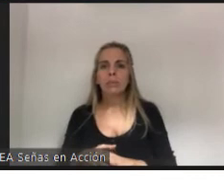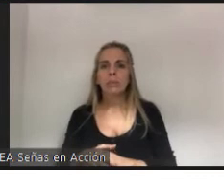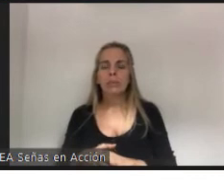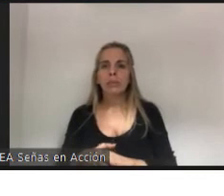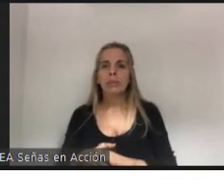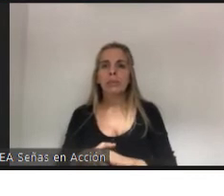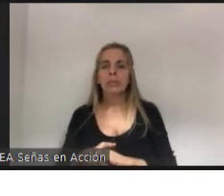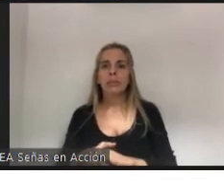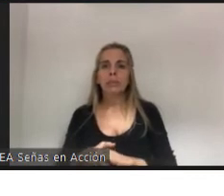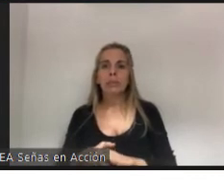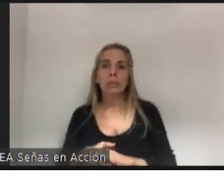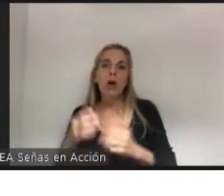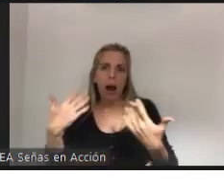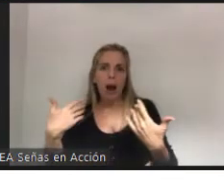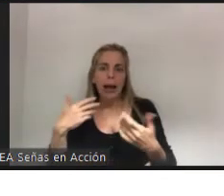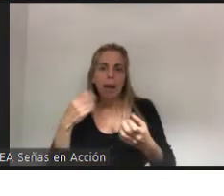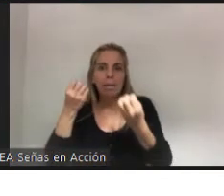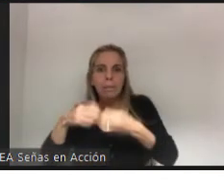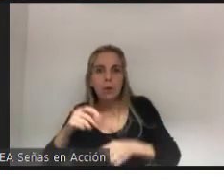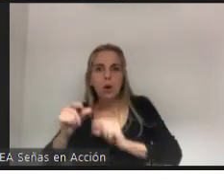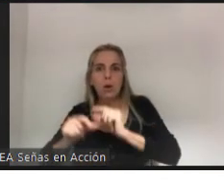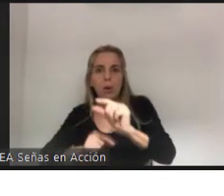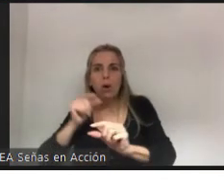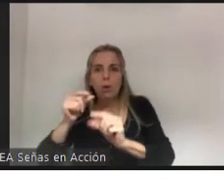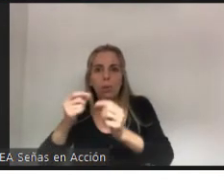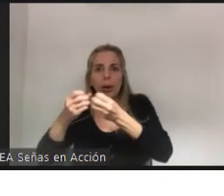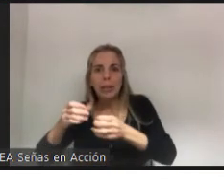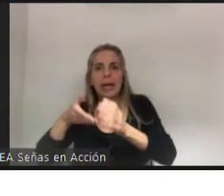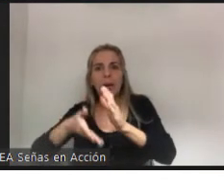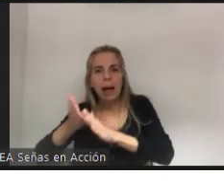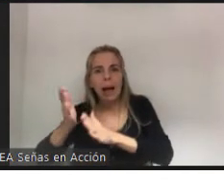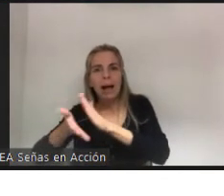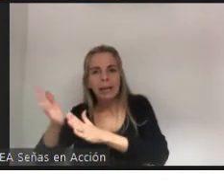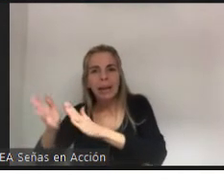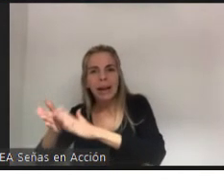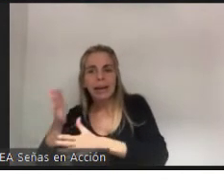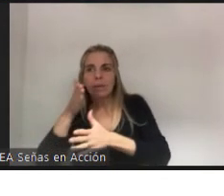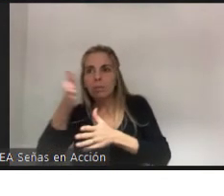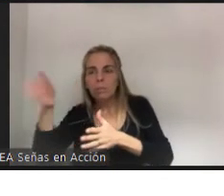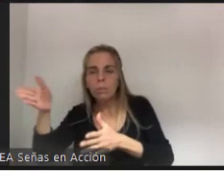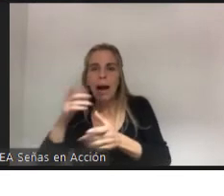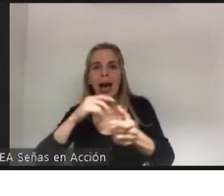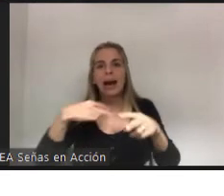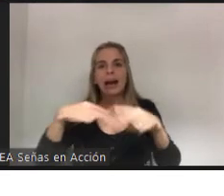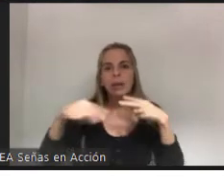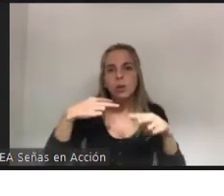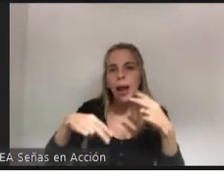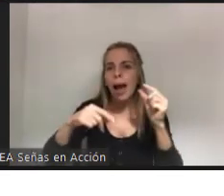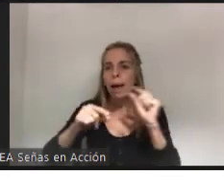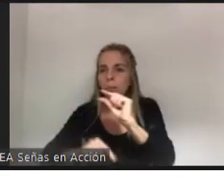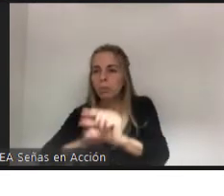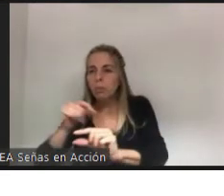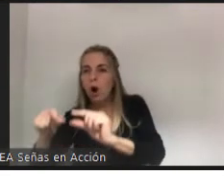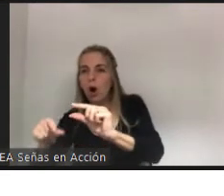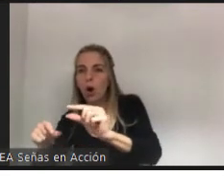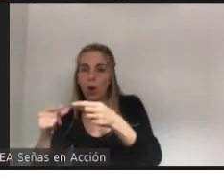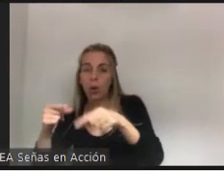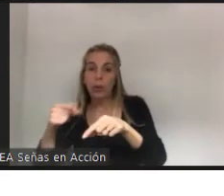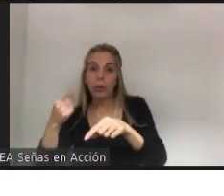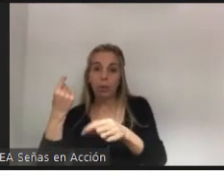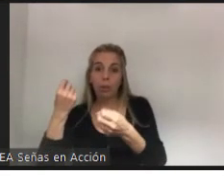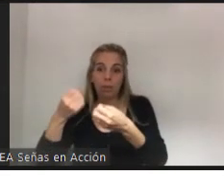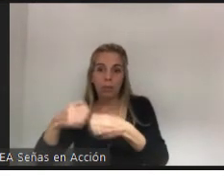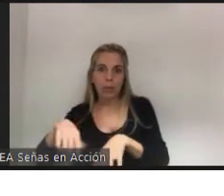On Monday, we'll be able to go and dine out to restaurants. And this shows quite a big difference